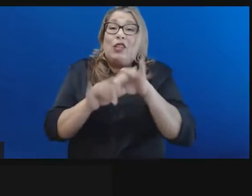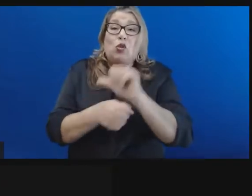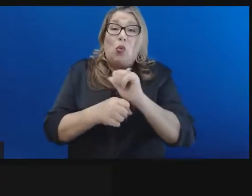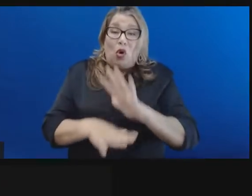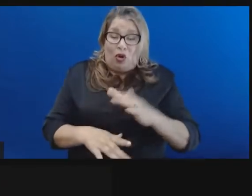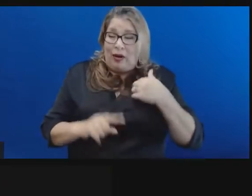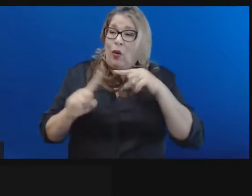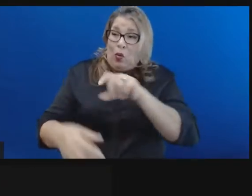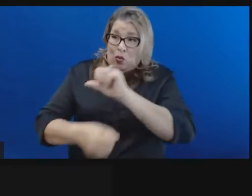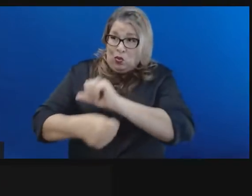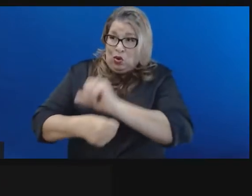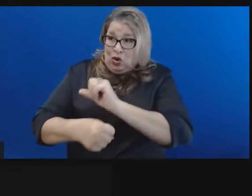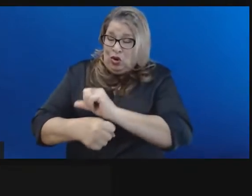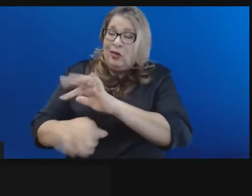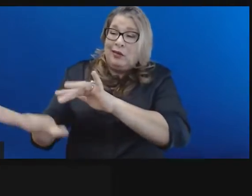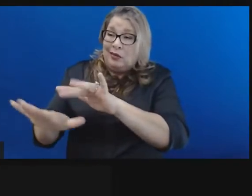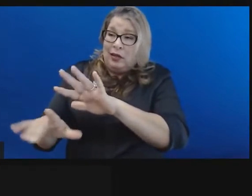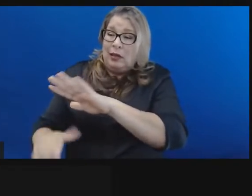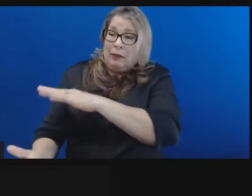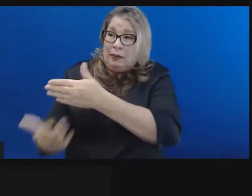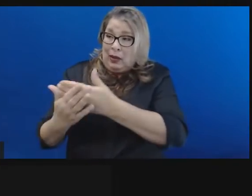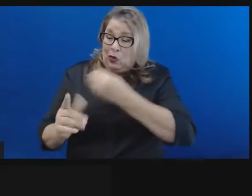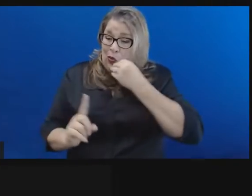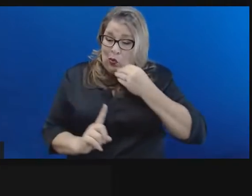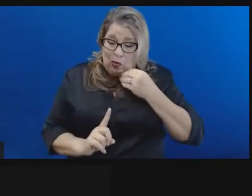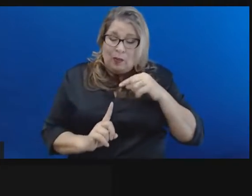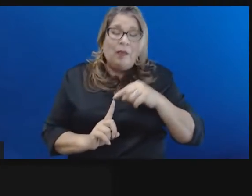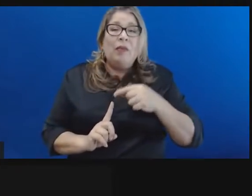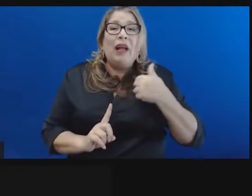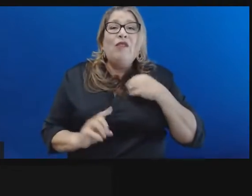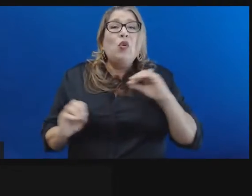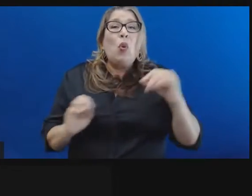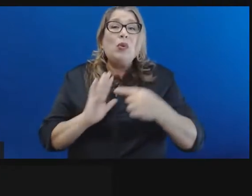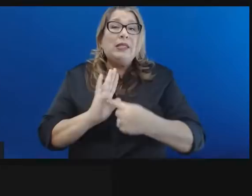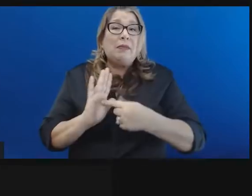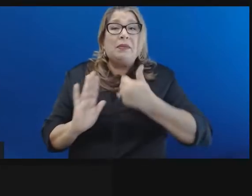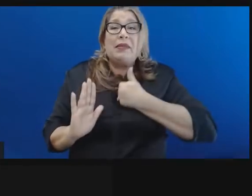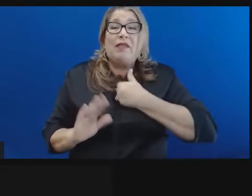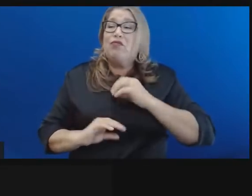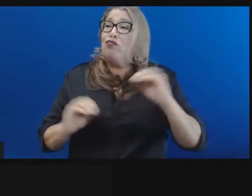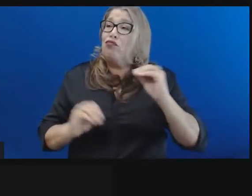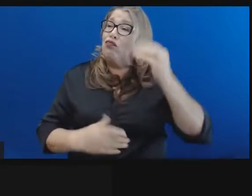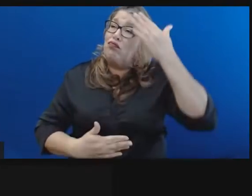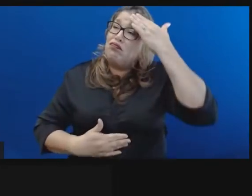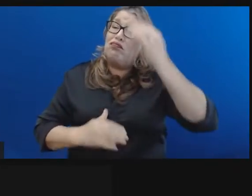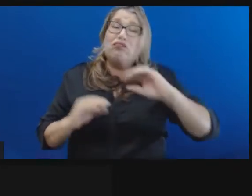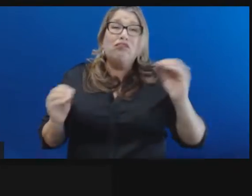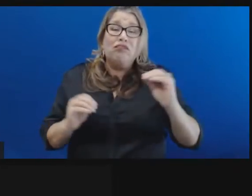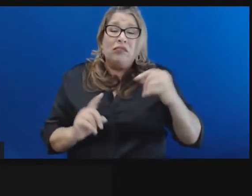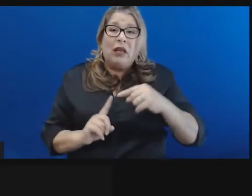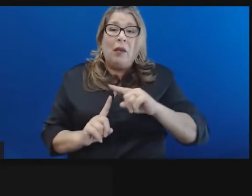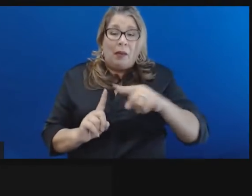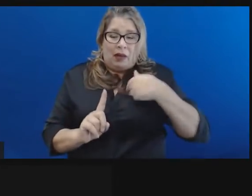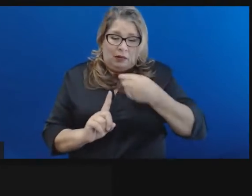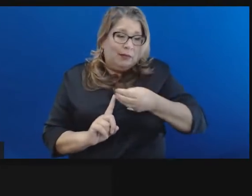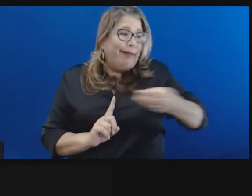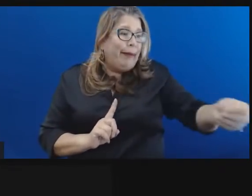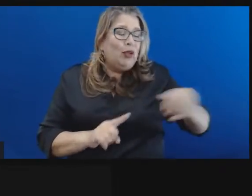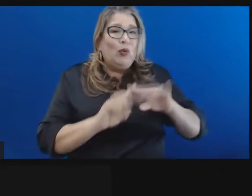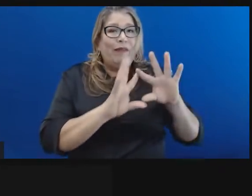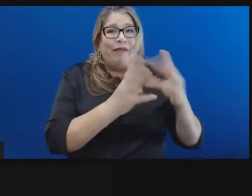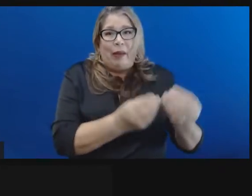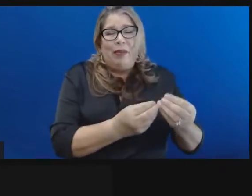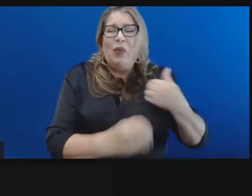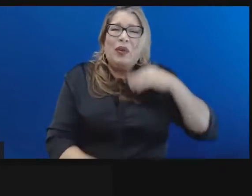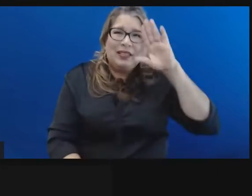get a high-risk family member infected. So the same rules that help protect you in your workplace can also protect